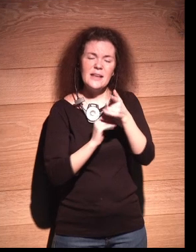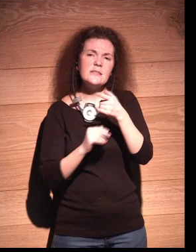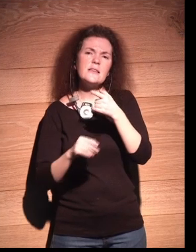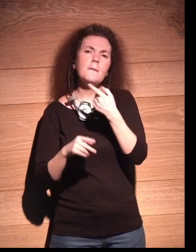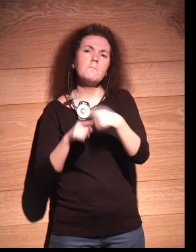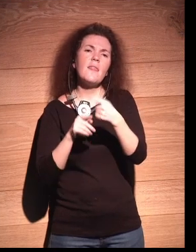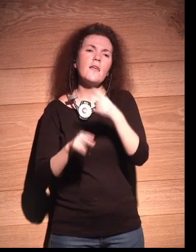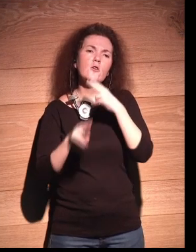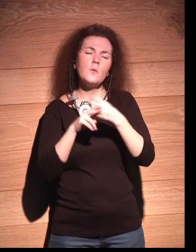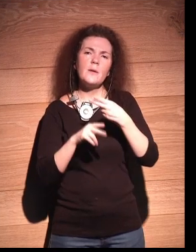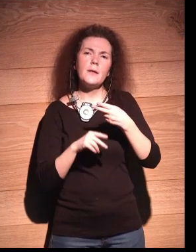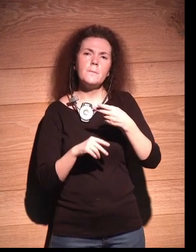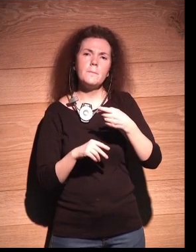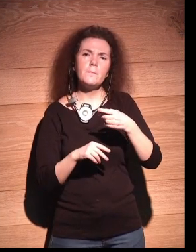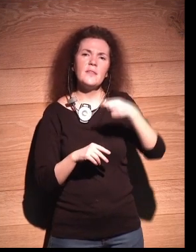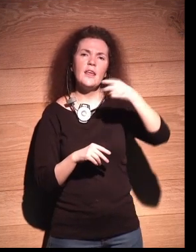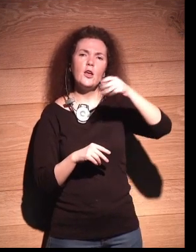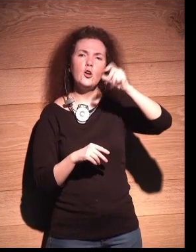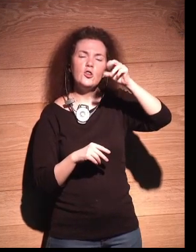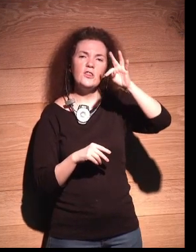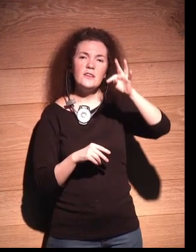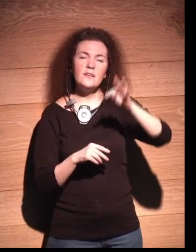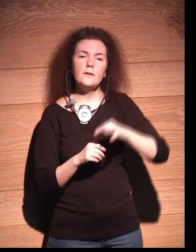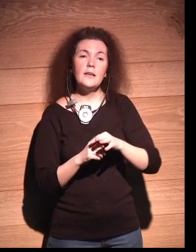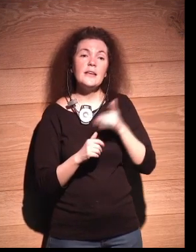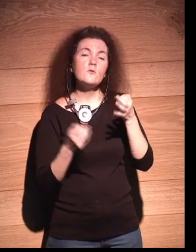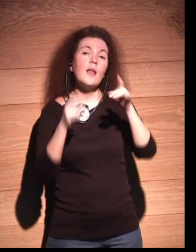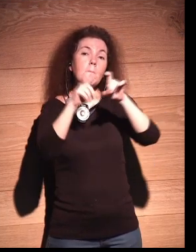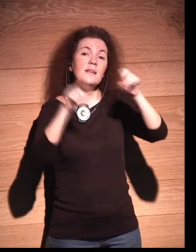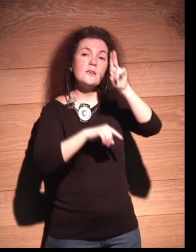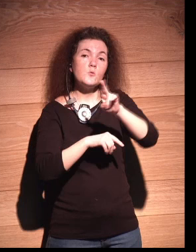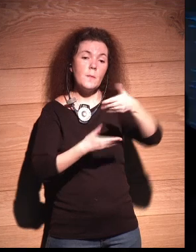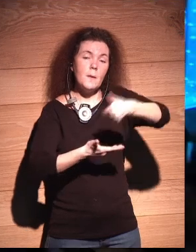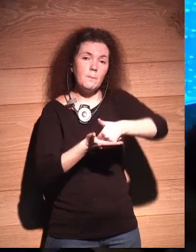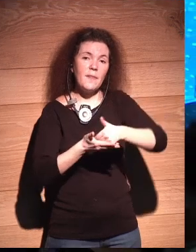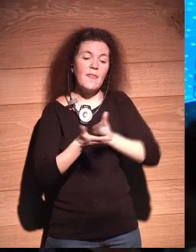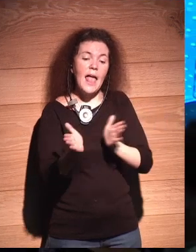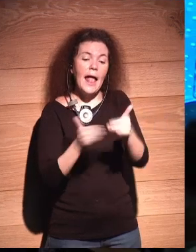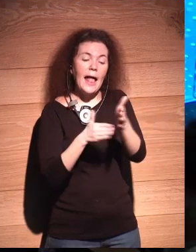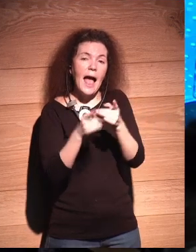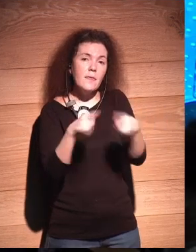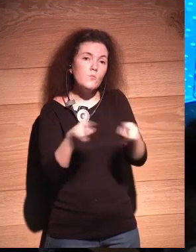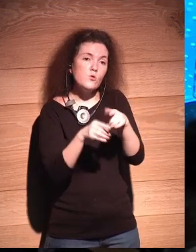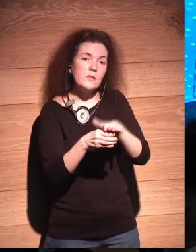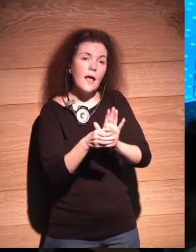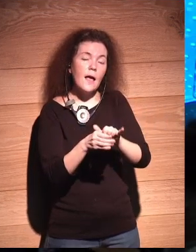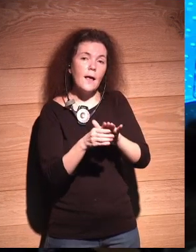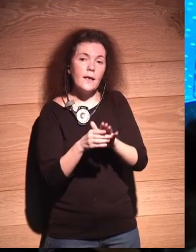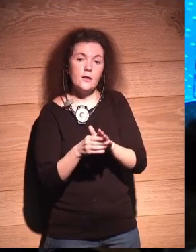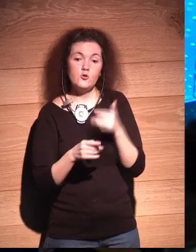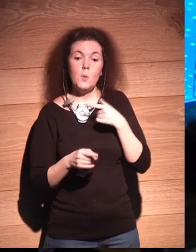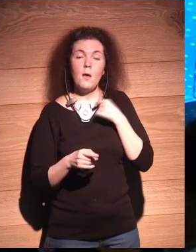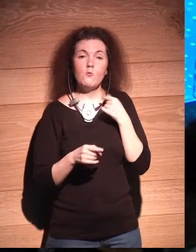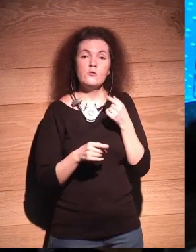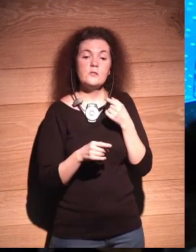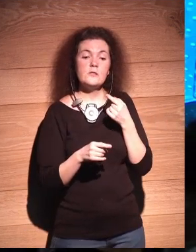asked by a Swiss company to make a music box. And so, again, as I said, I like to just repurpose things. So this is a